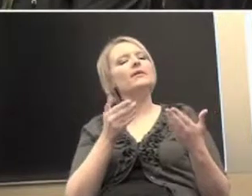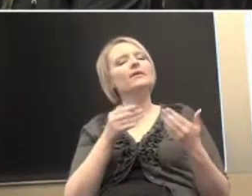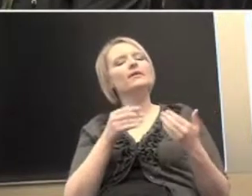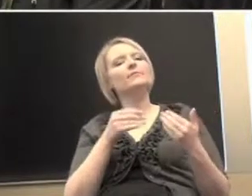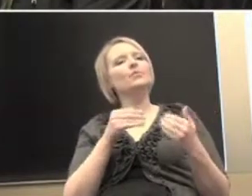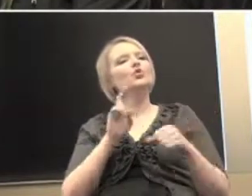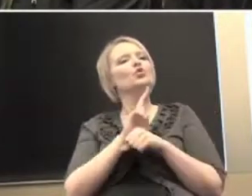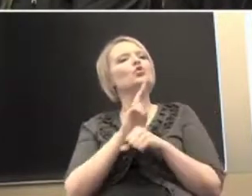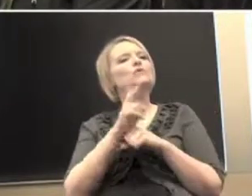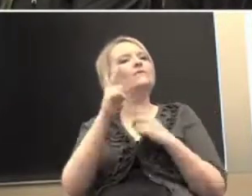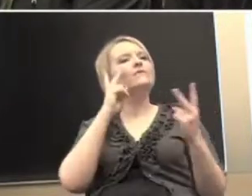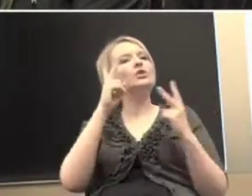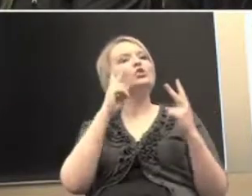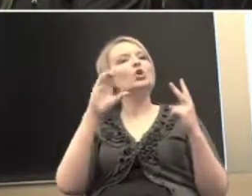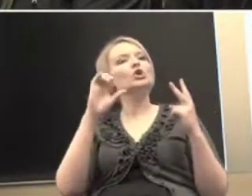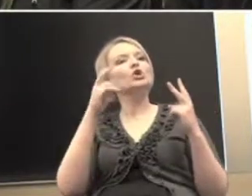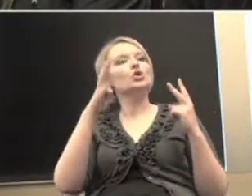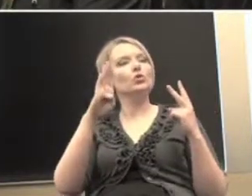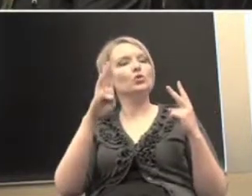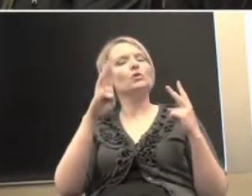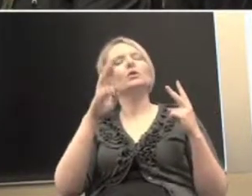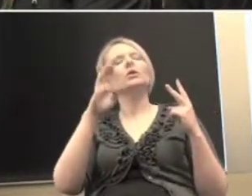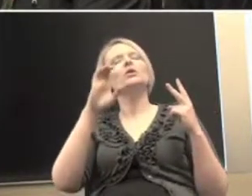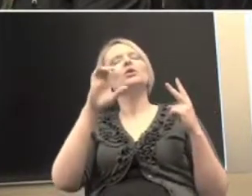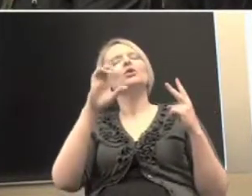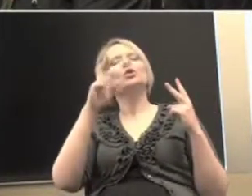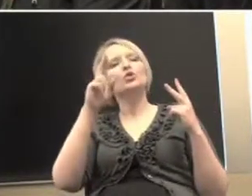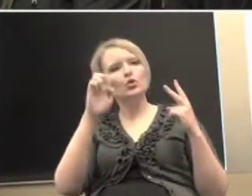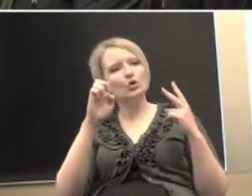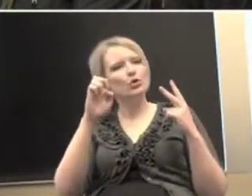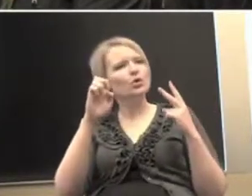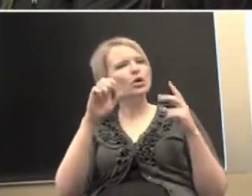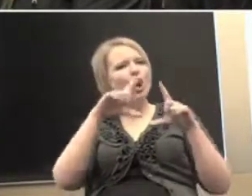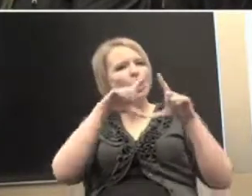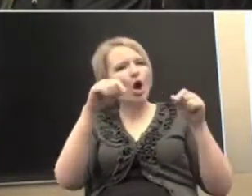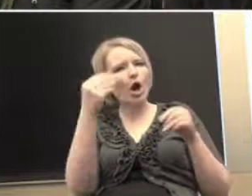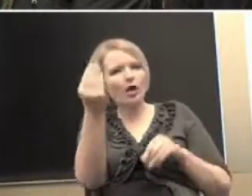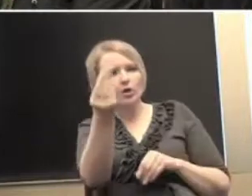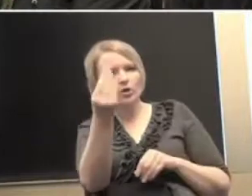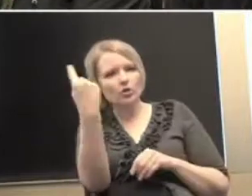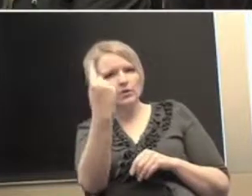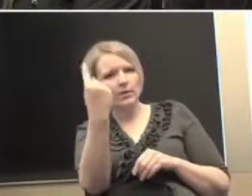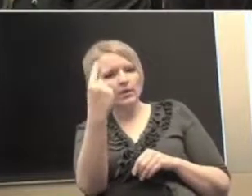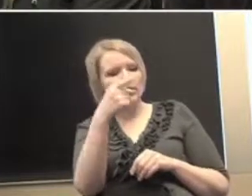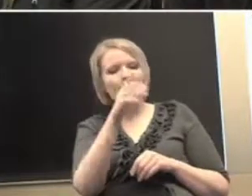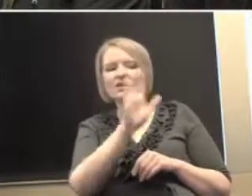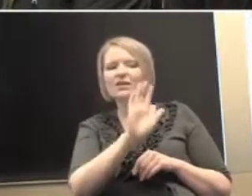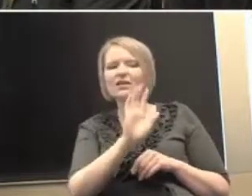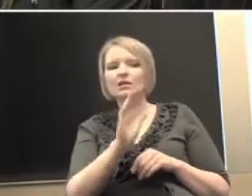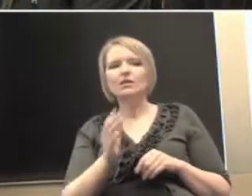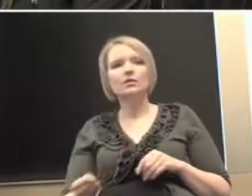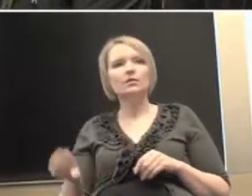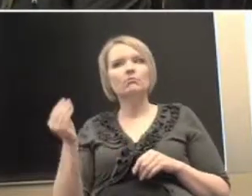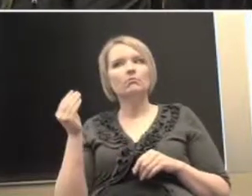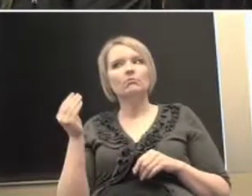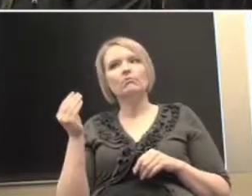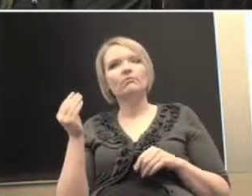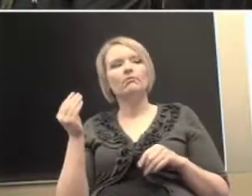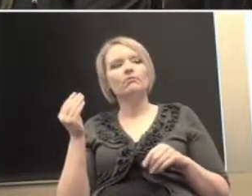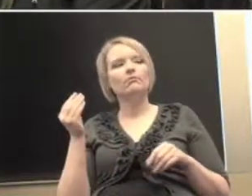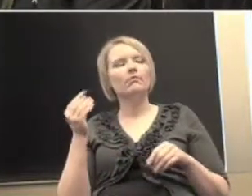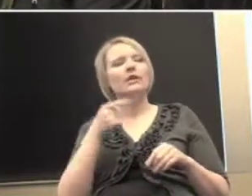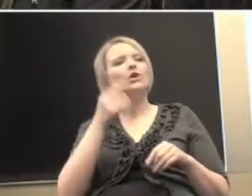little visual cue, a card or something, some way of letting him know, like, hey, you can't be doing that, without calling him out